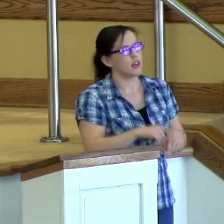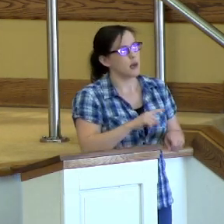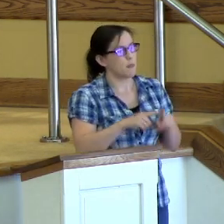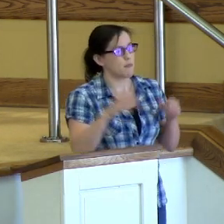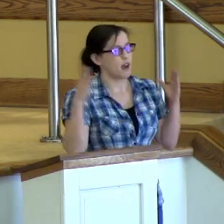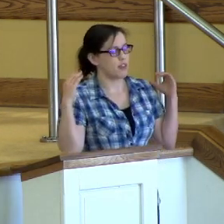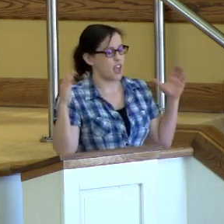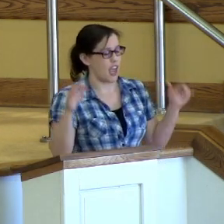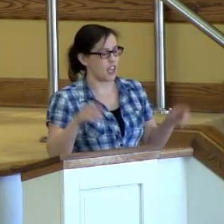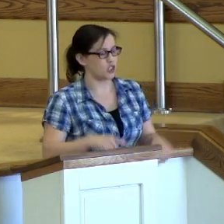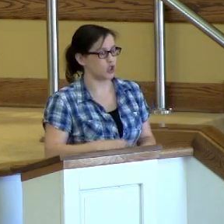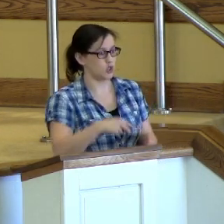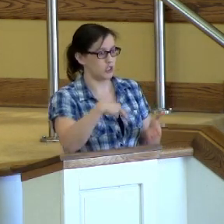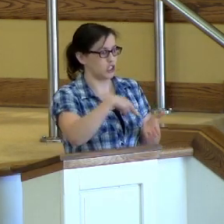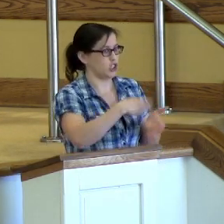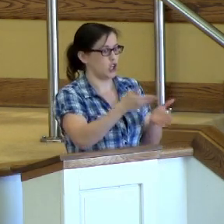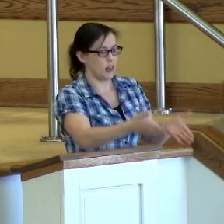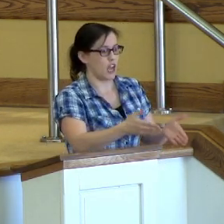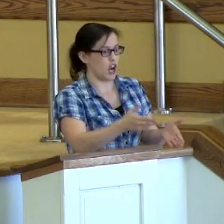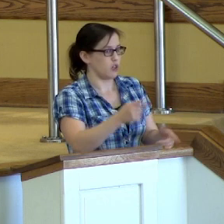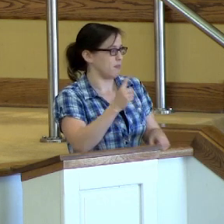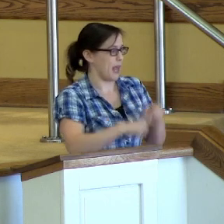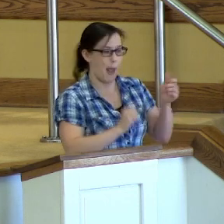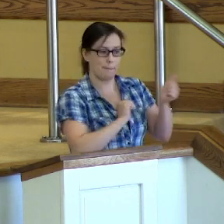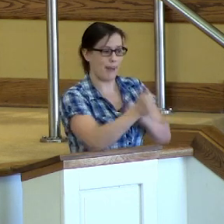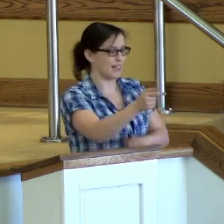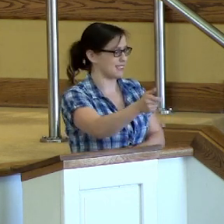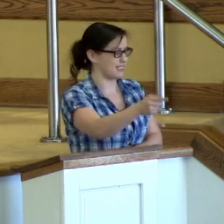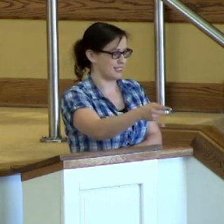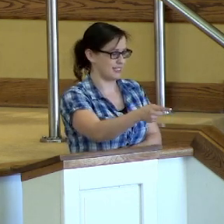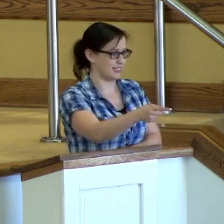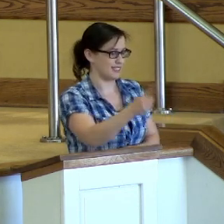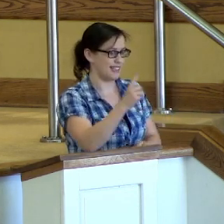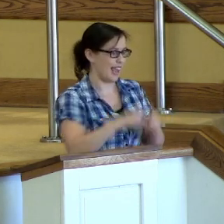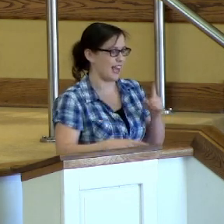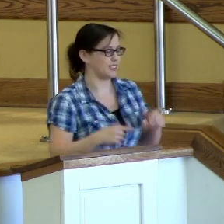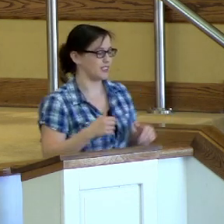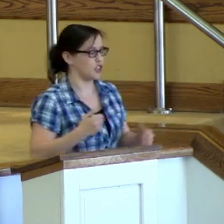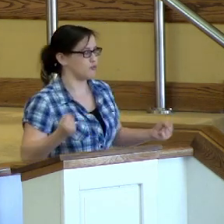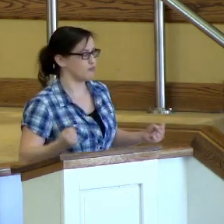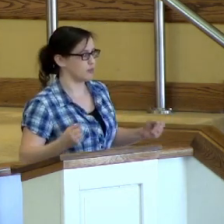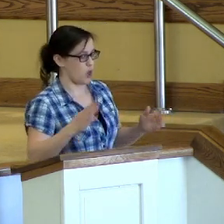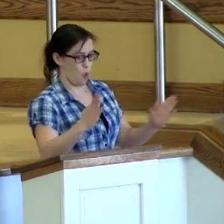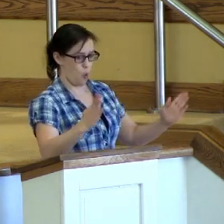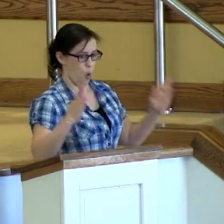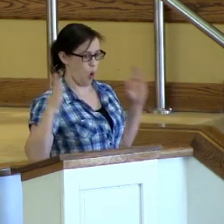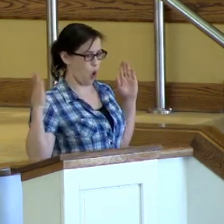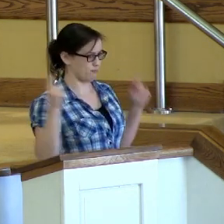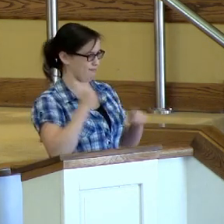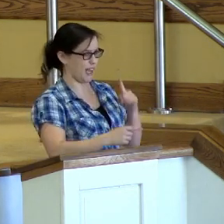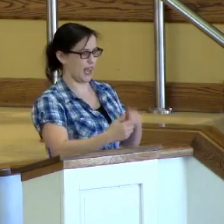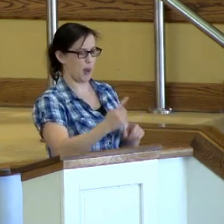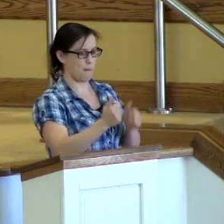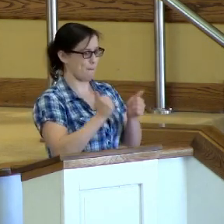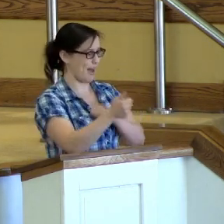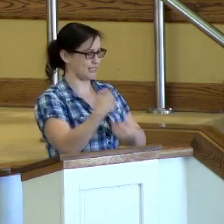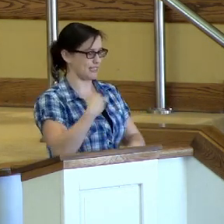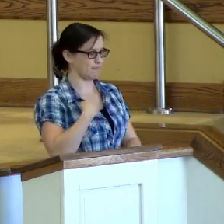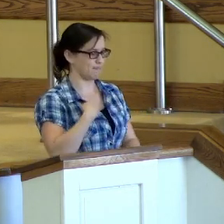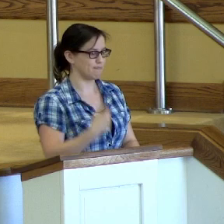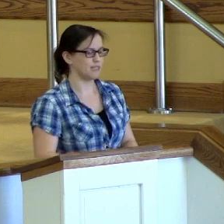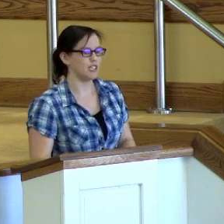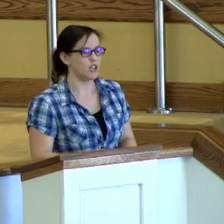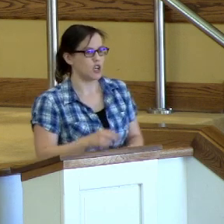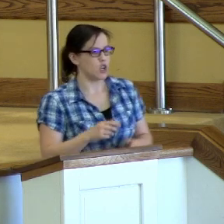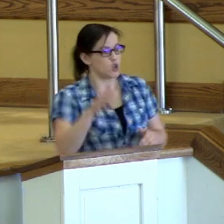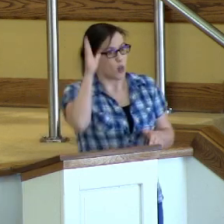in a narrow place where there was no way to turn either to the right hand or to the left. And when the ass saw the angel of the Lord, she fell down under Balaam.